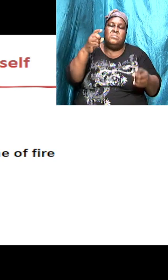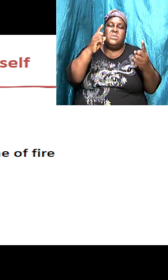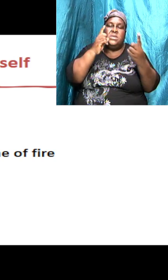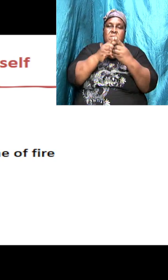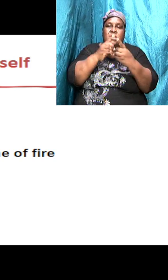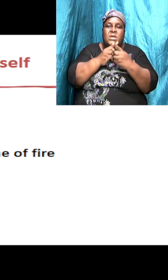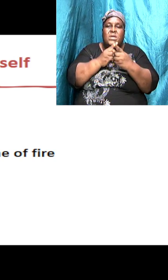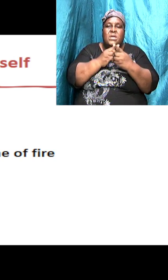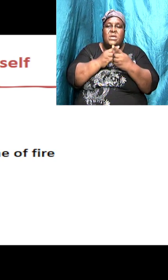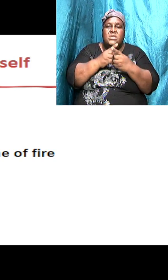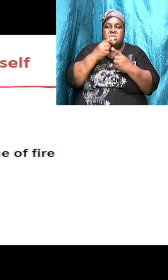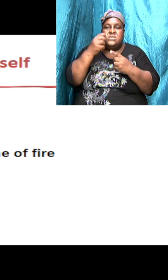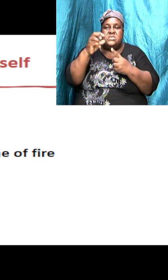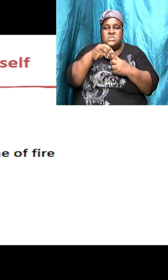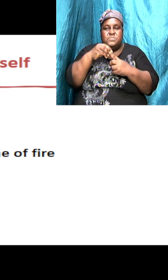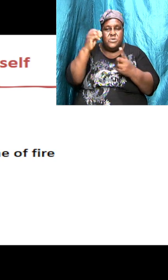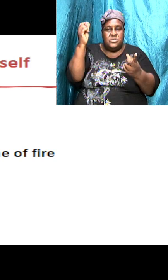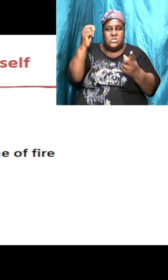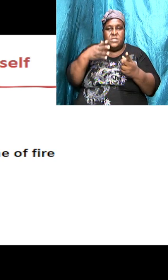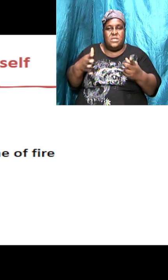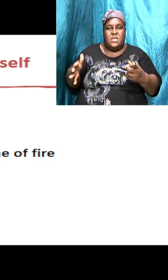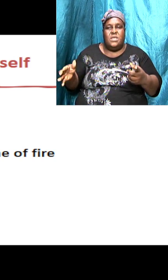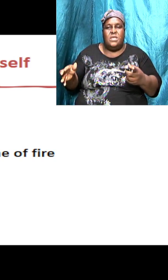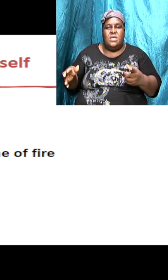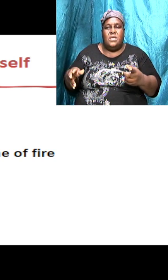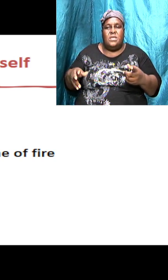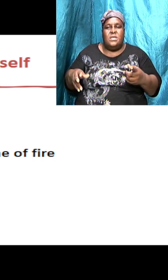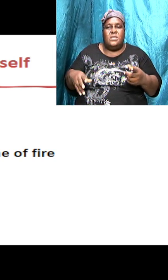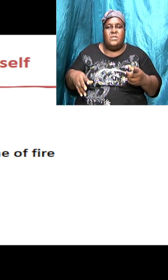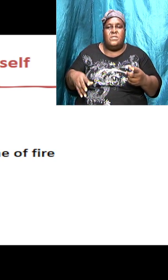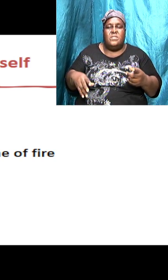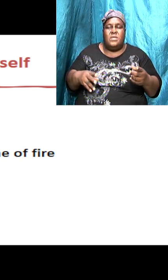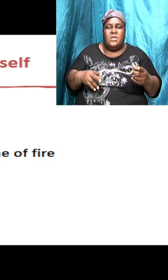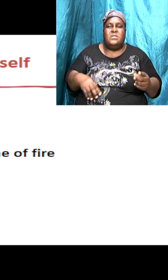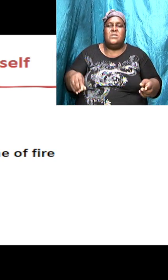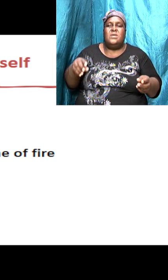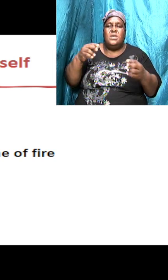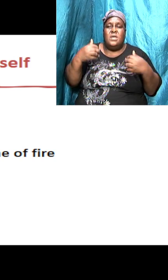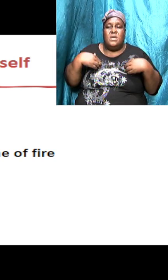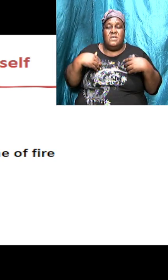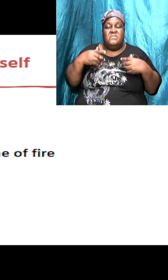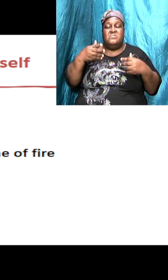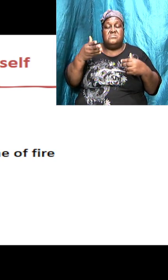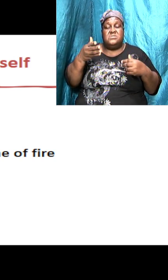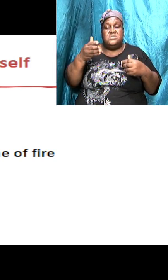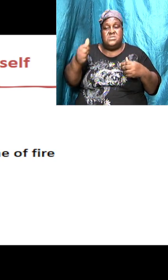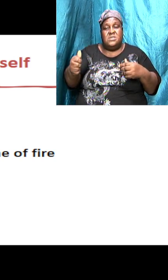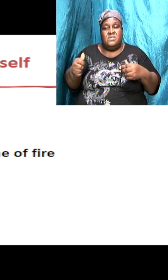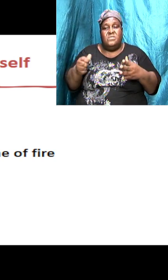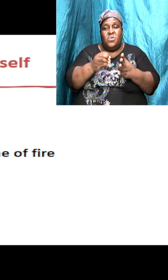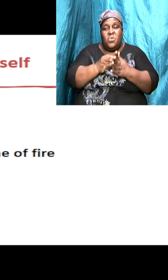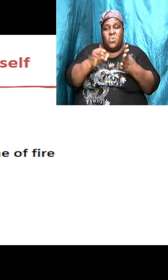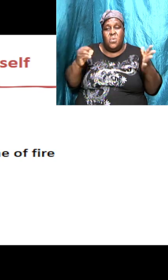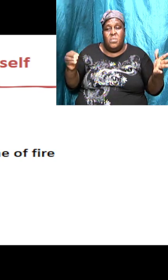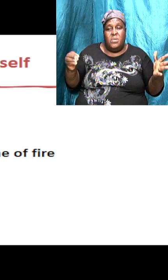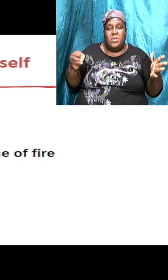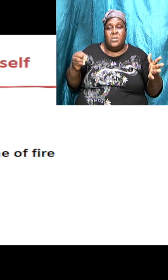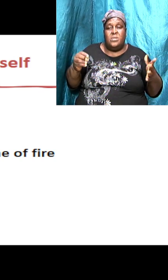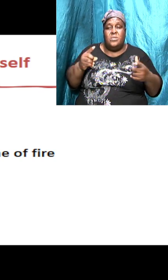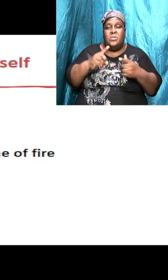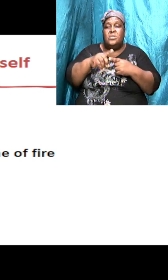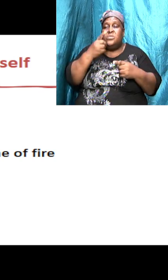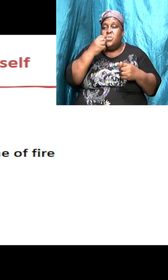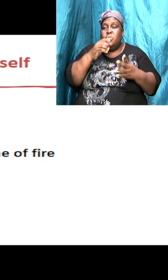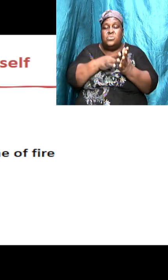particular thing that was there, that was presenting itself as something opposed to who Jesus